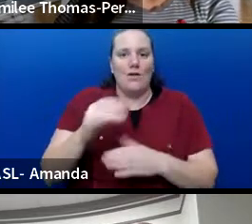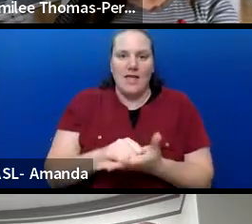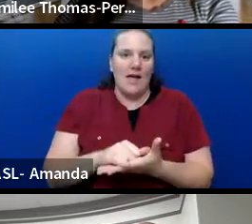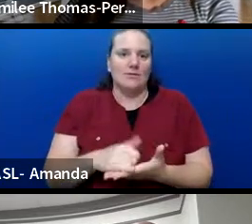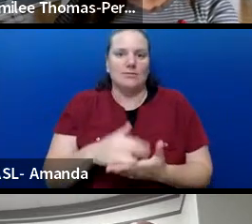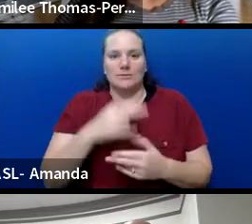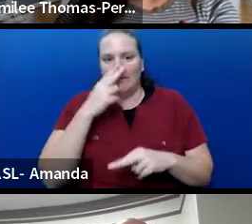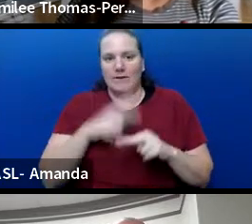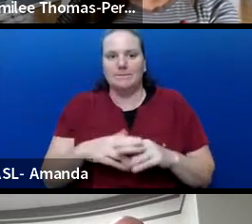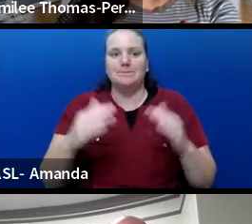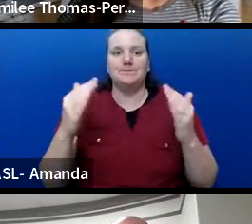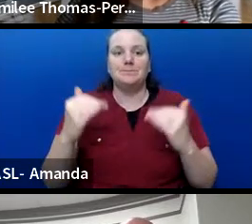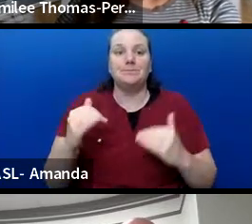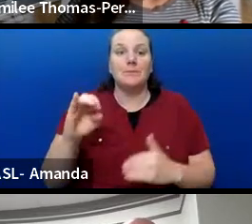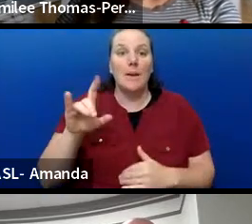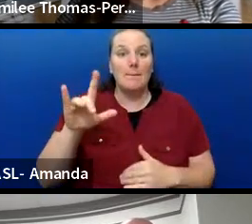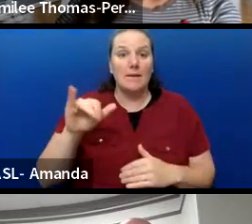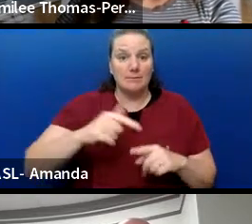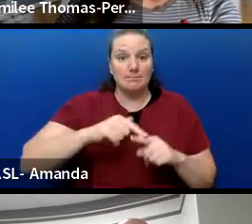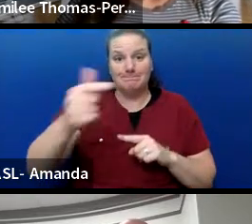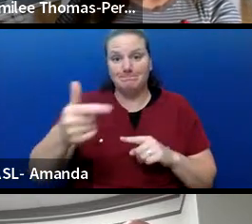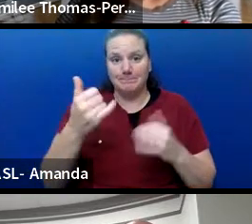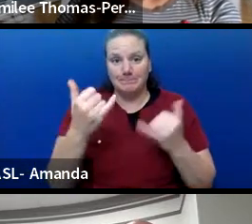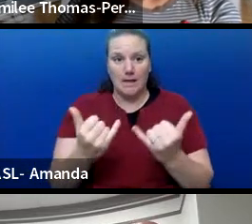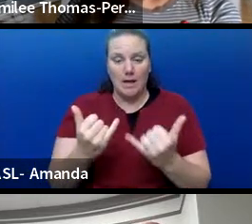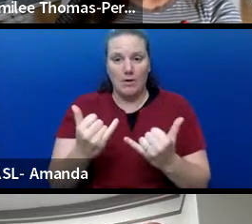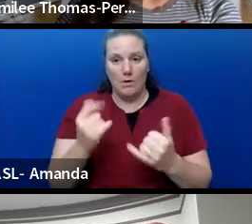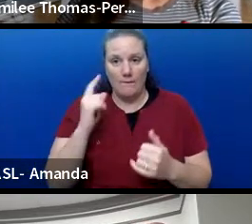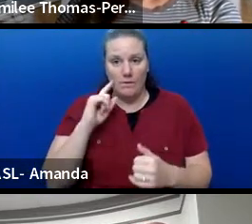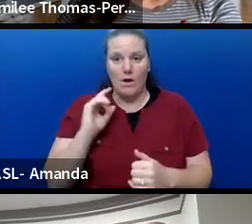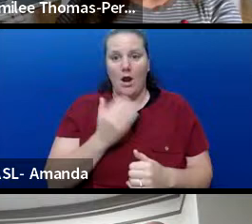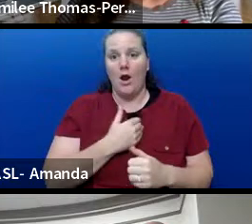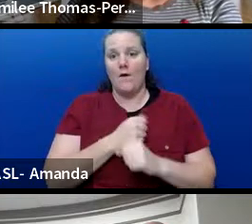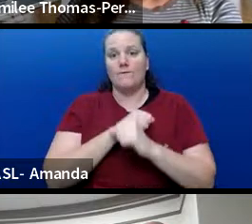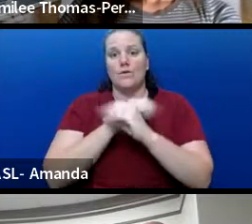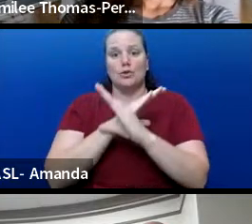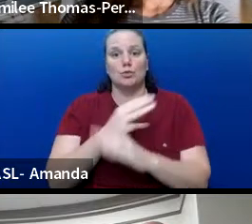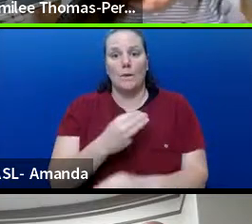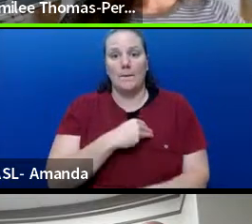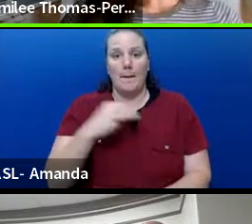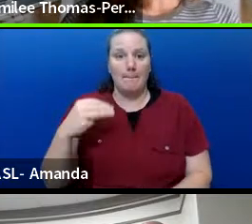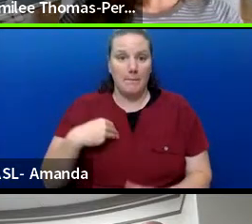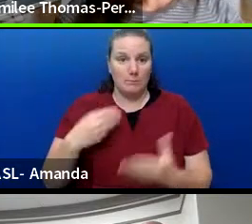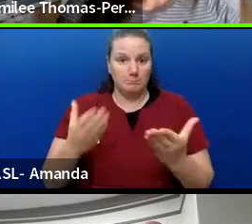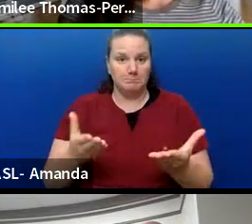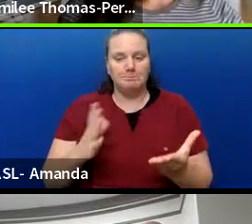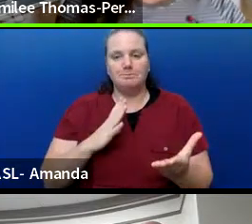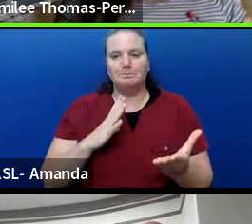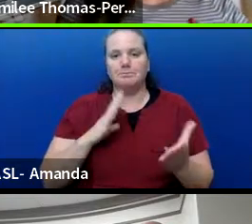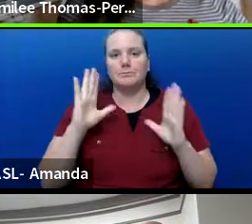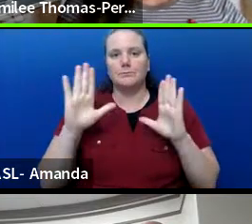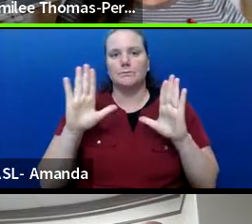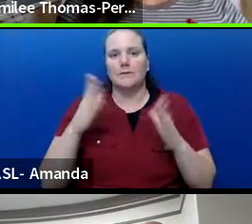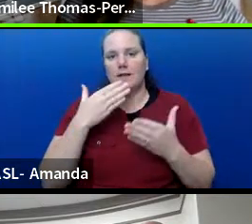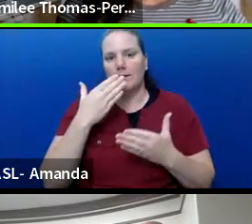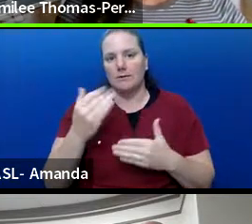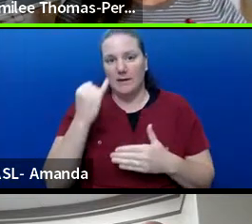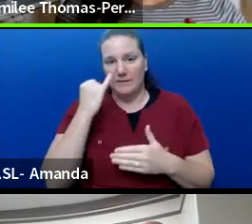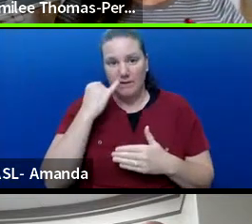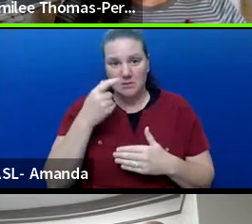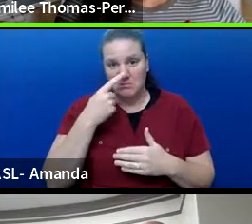And Emily, we'll turn it over to you now for our virtual members. Great, thank you. If I could please ask